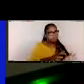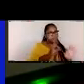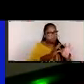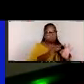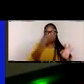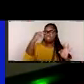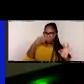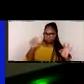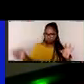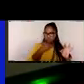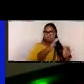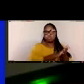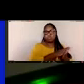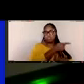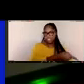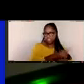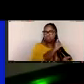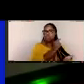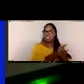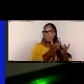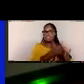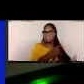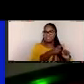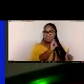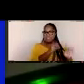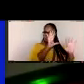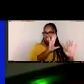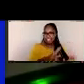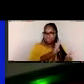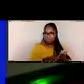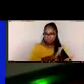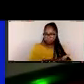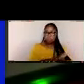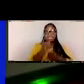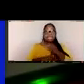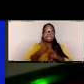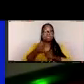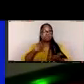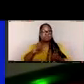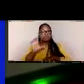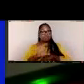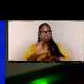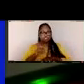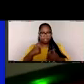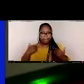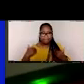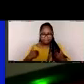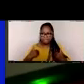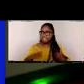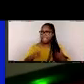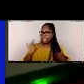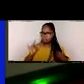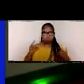then he graduated from that fantastic school. At International Baptist Church, I have found a group of people